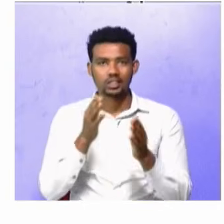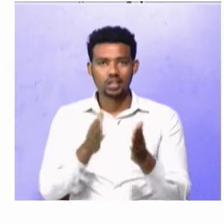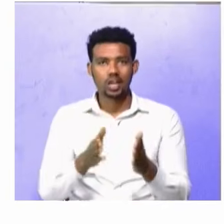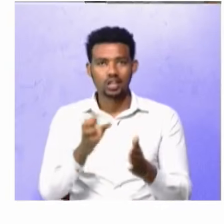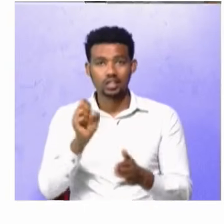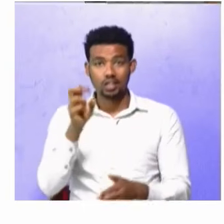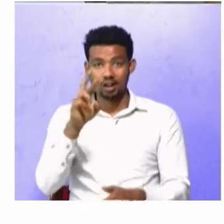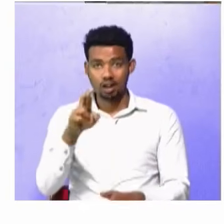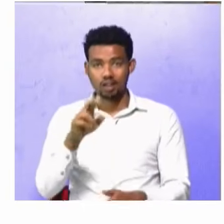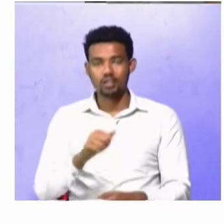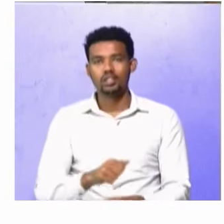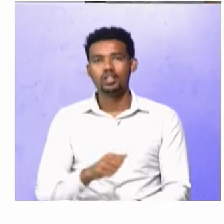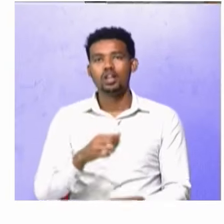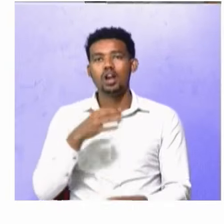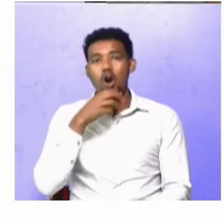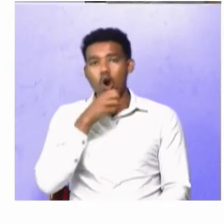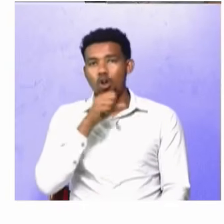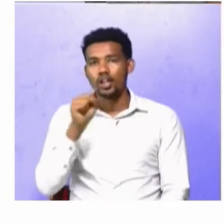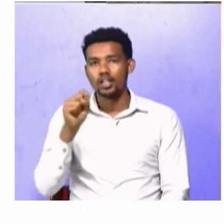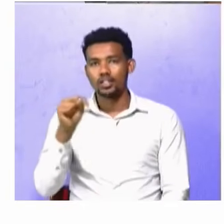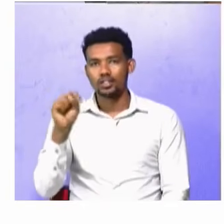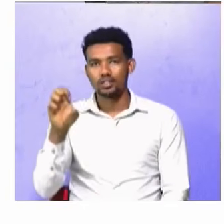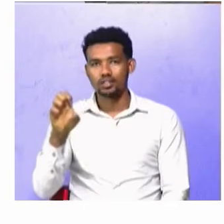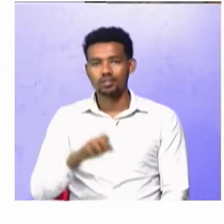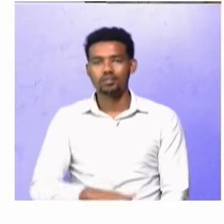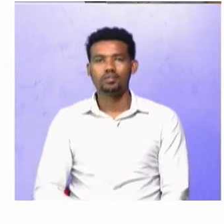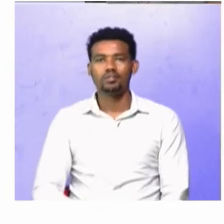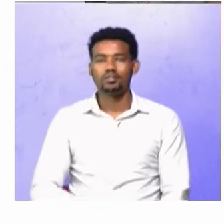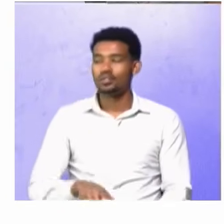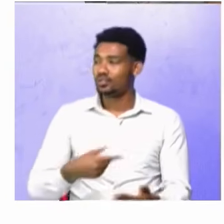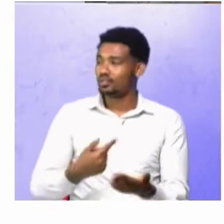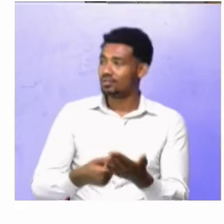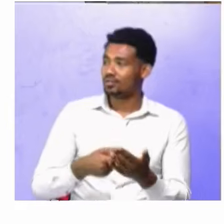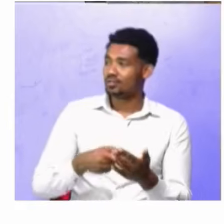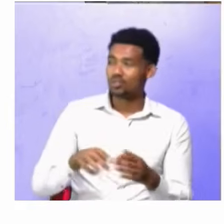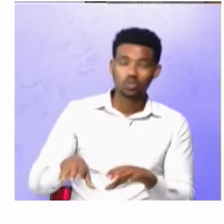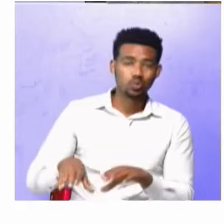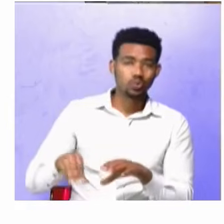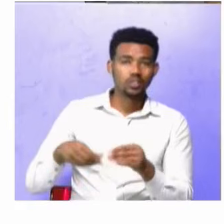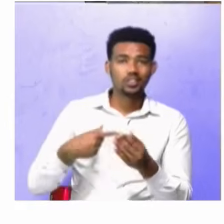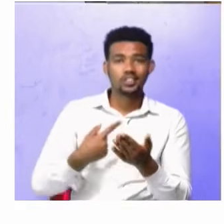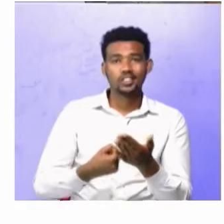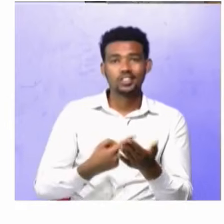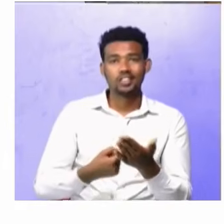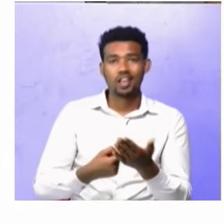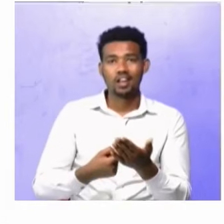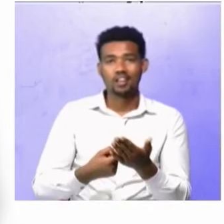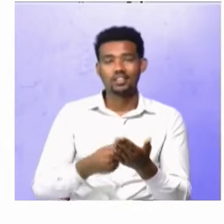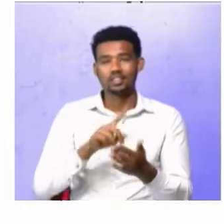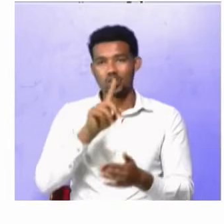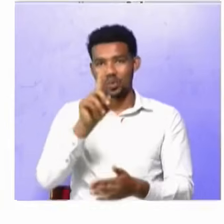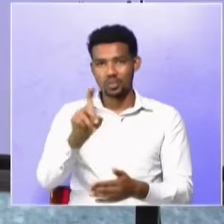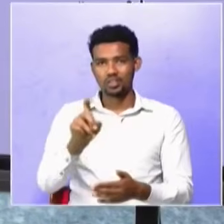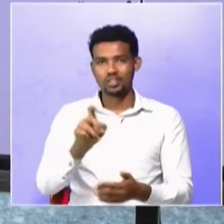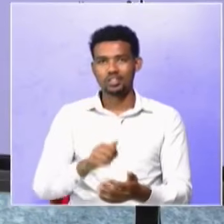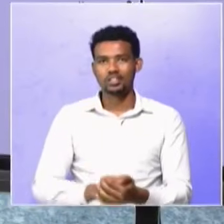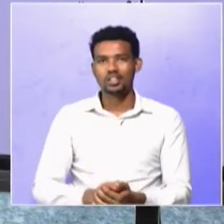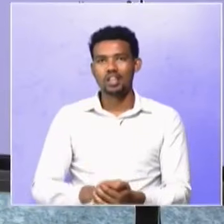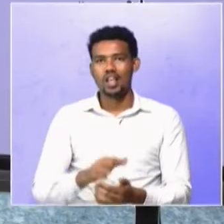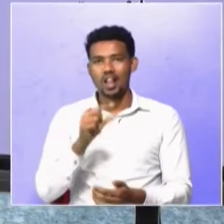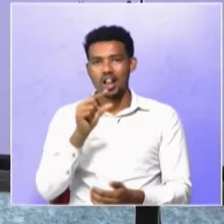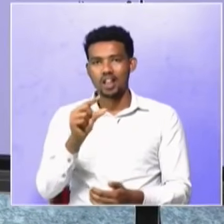Here is oldest. So, students, these are the questions.